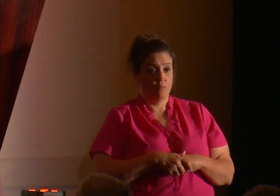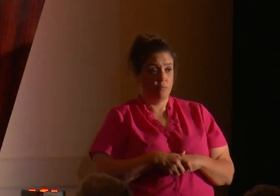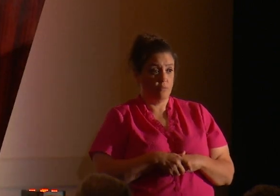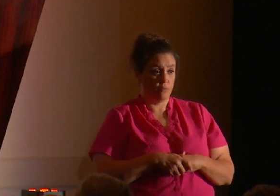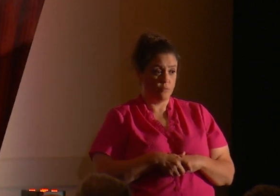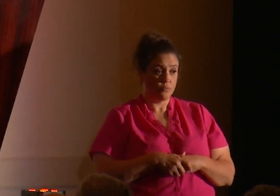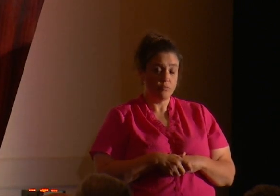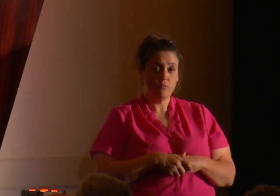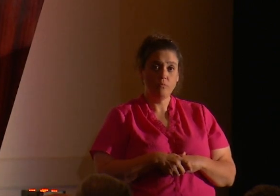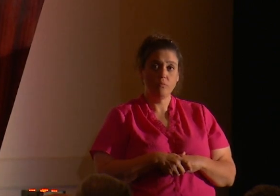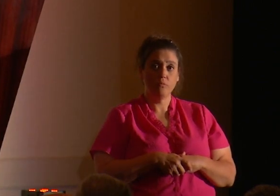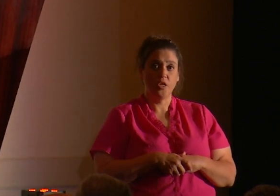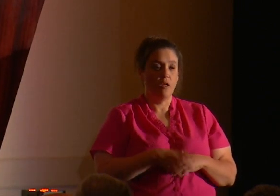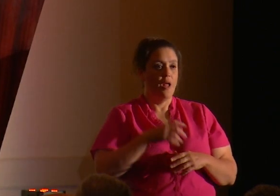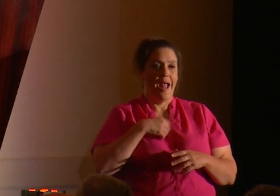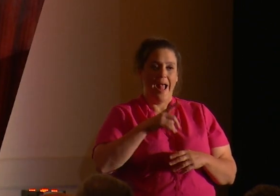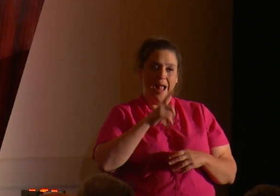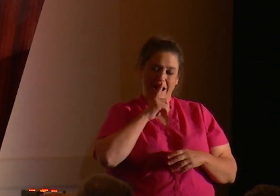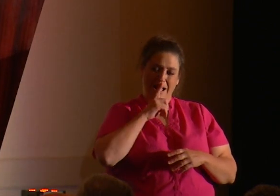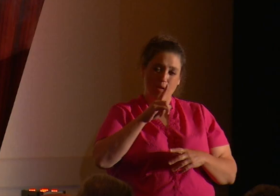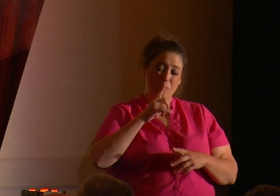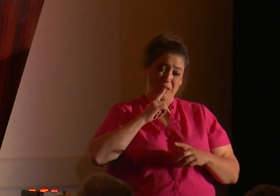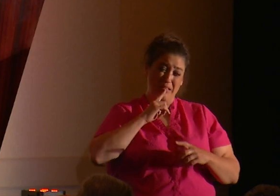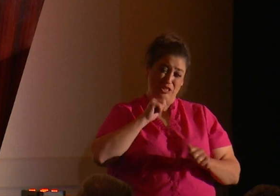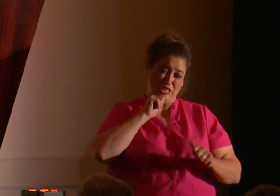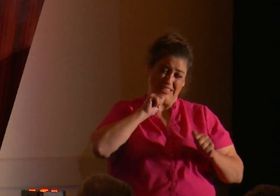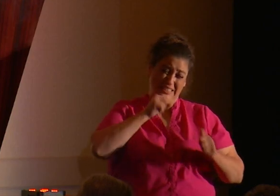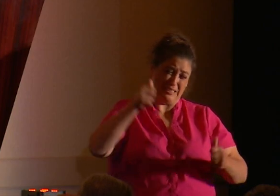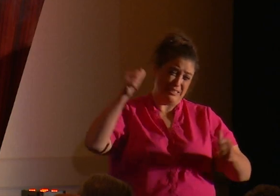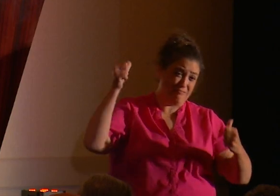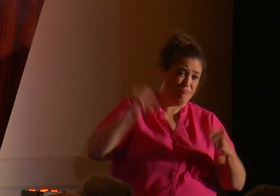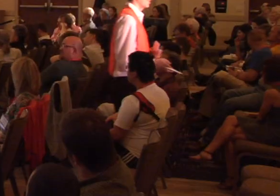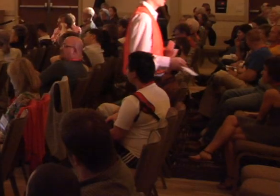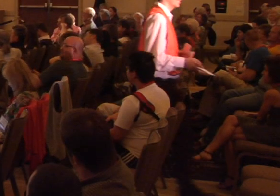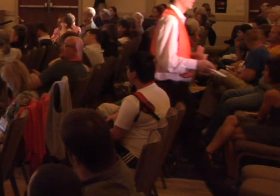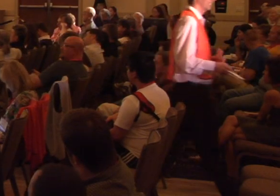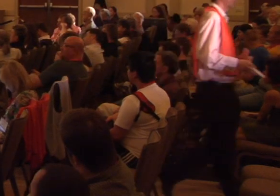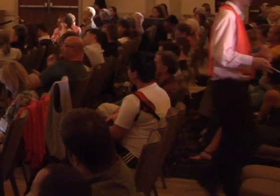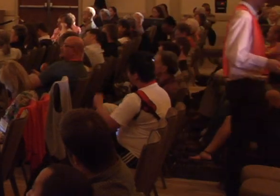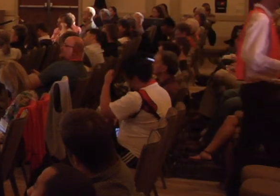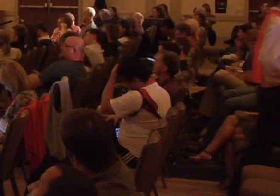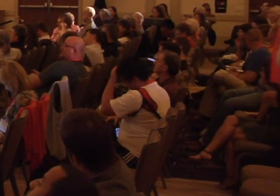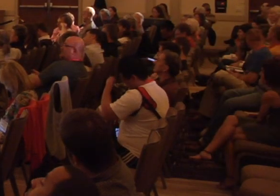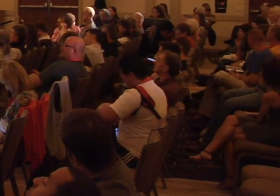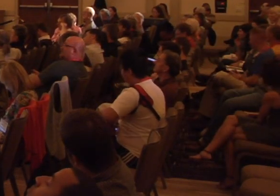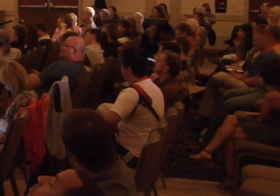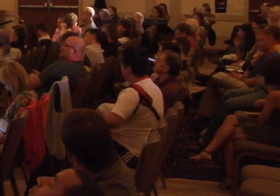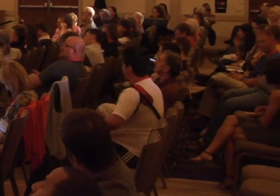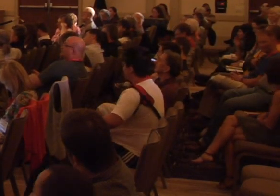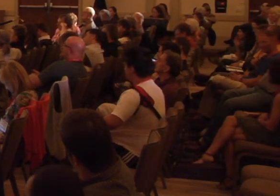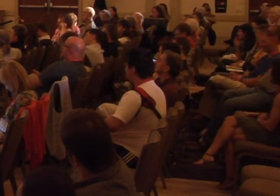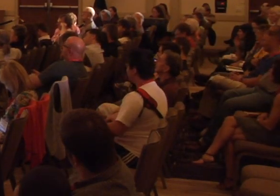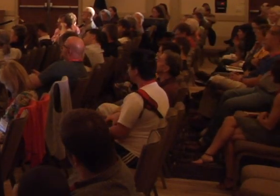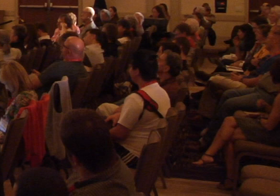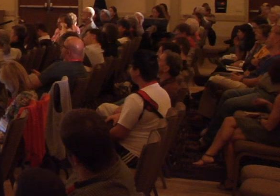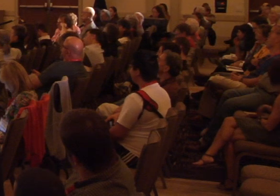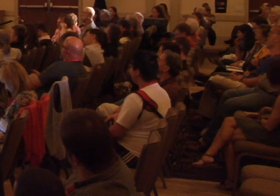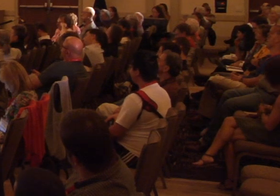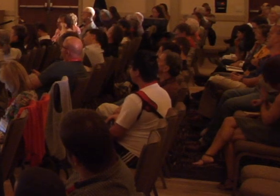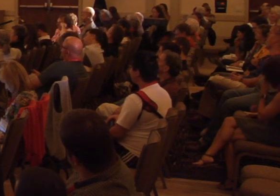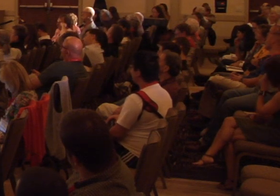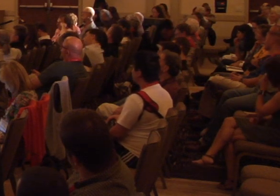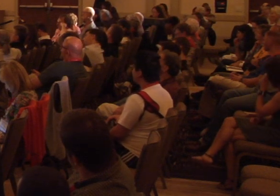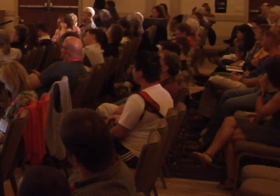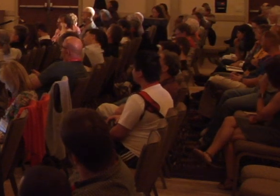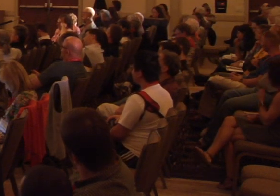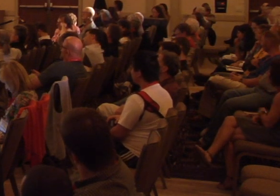I mean, I went off on the Holy Spirit. Like, there was no way I was going into heaven now. Absolutely no chance. I